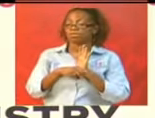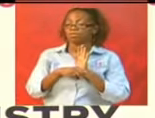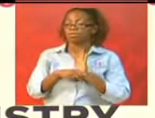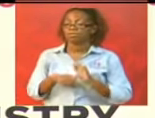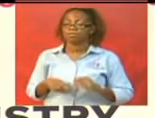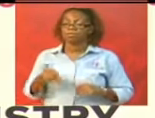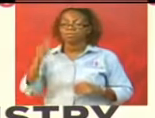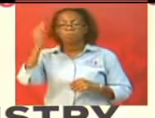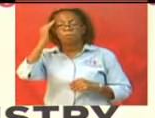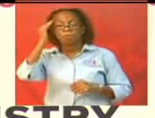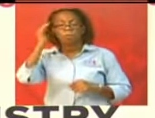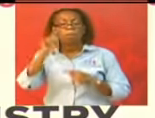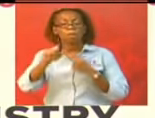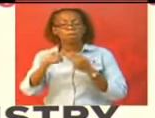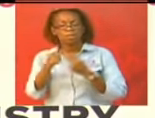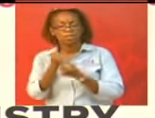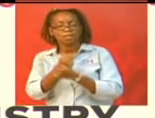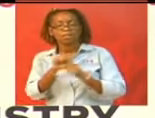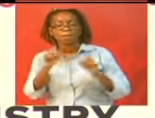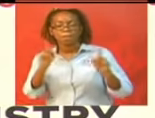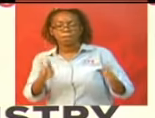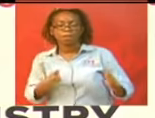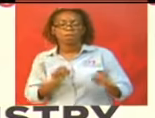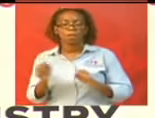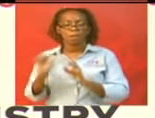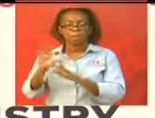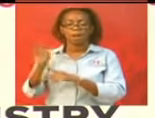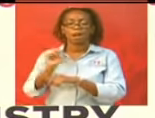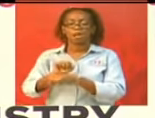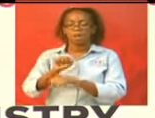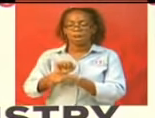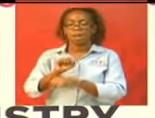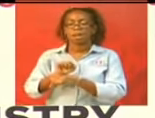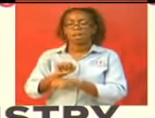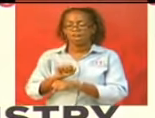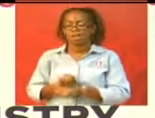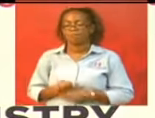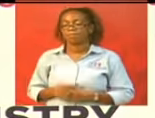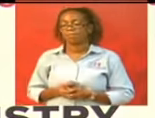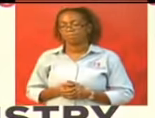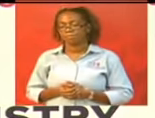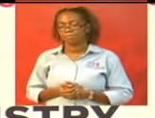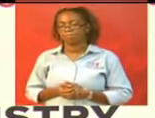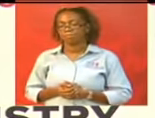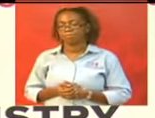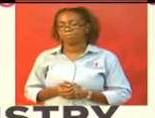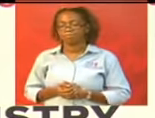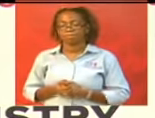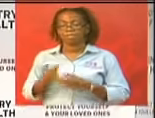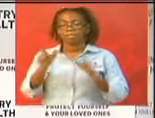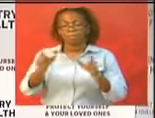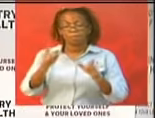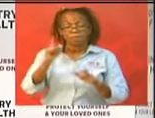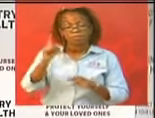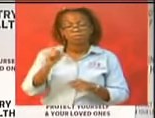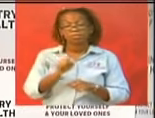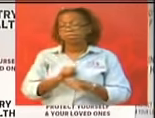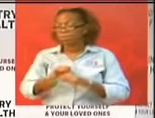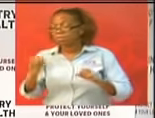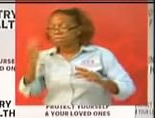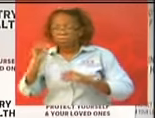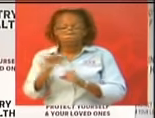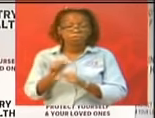to go back out to work, and they will prescribe basically how long you need to stay in your quarantine. Thank you very